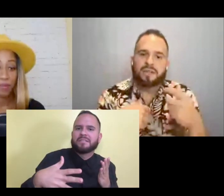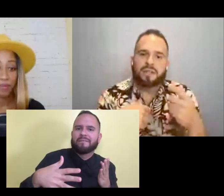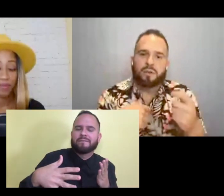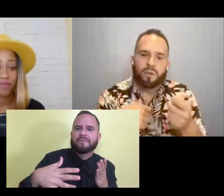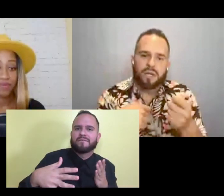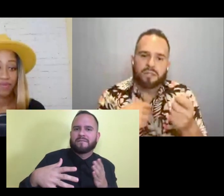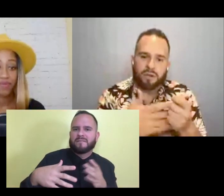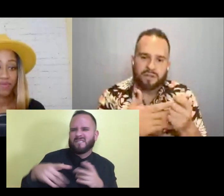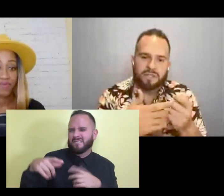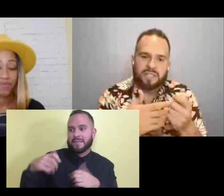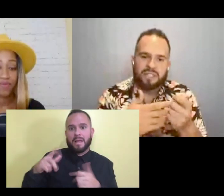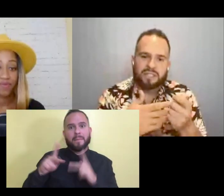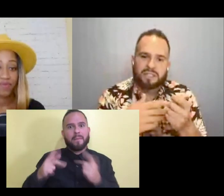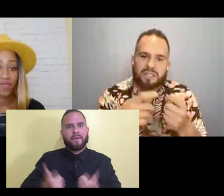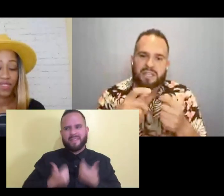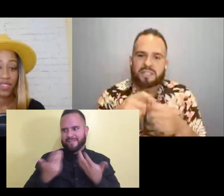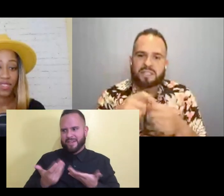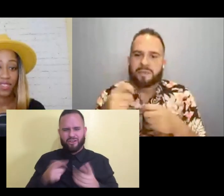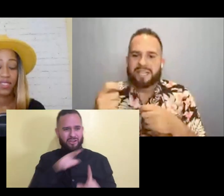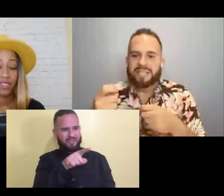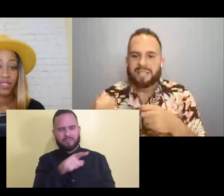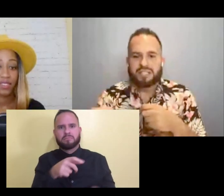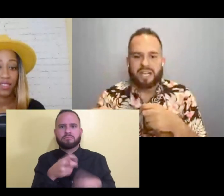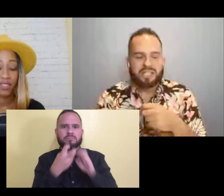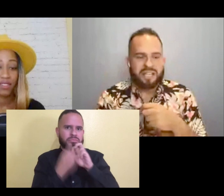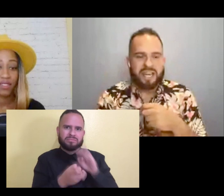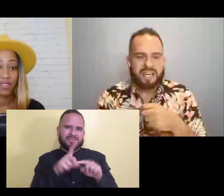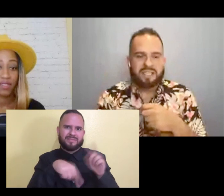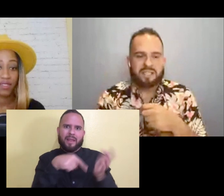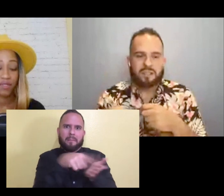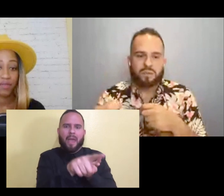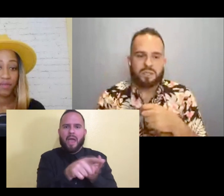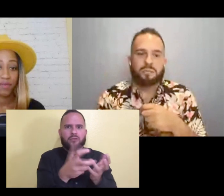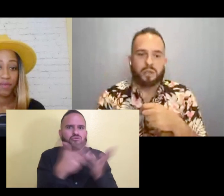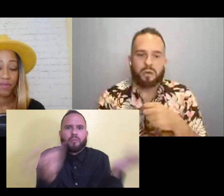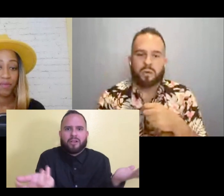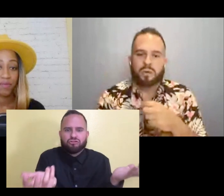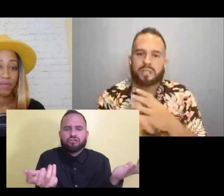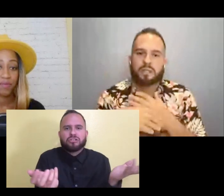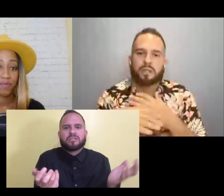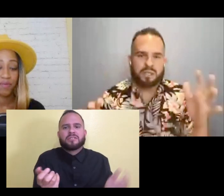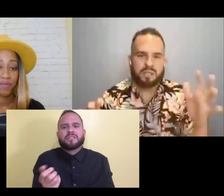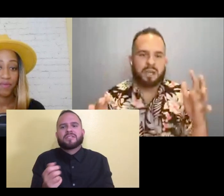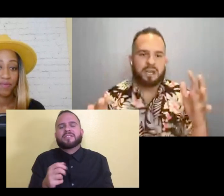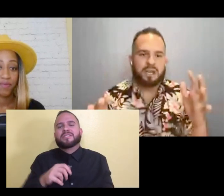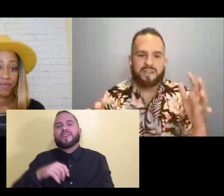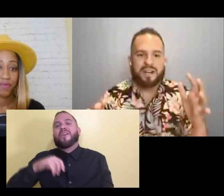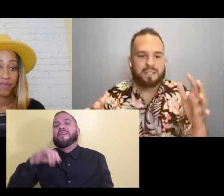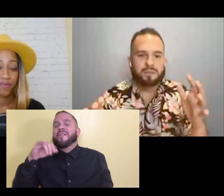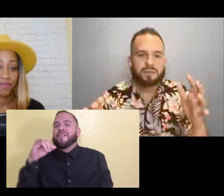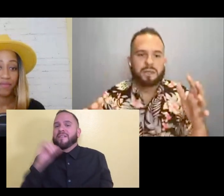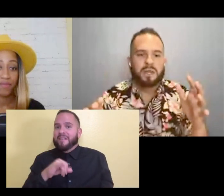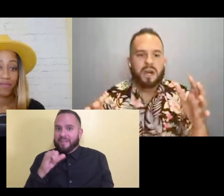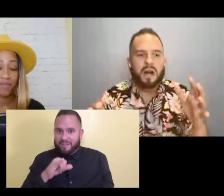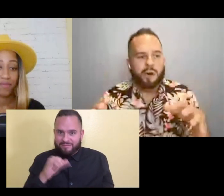get one currency, and then the minute it exchanges hands to someone local, it loses a lot of its